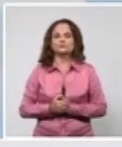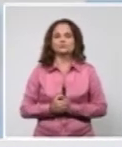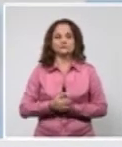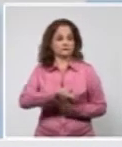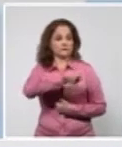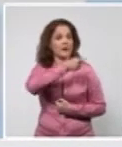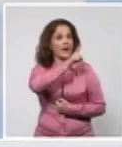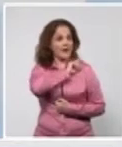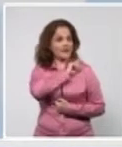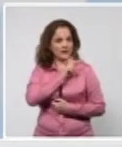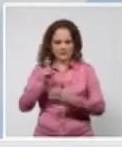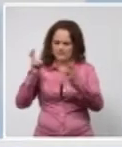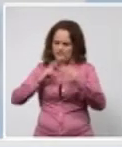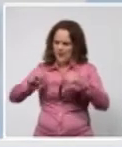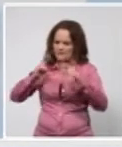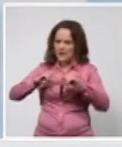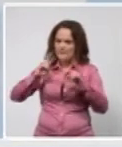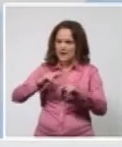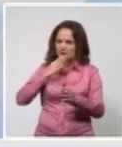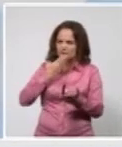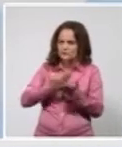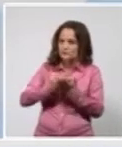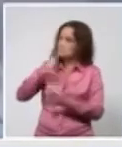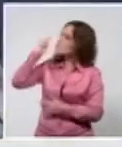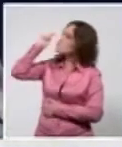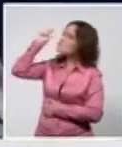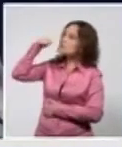cases. Yesterday,